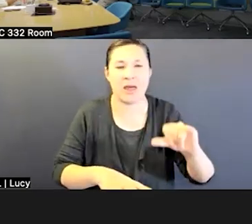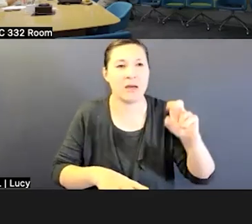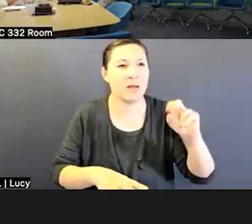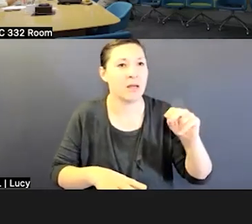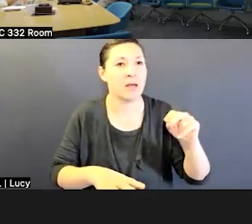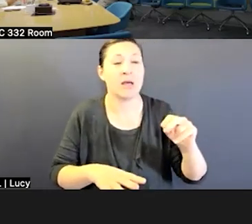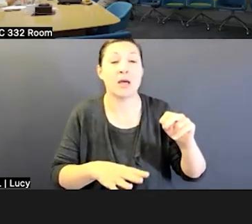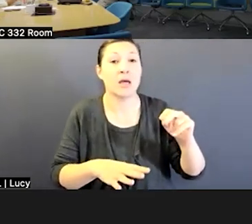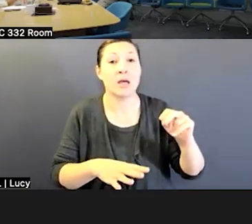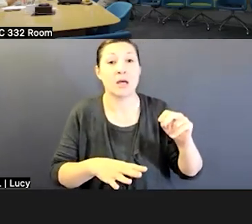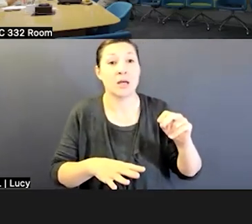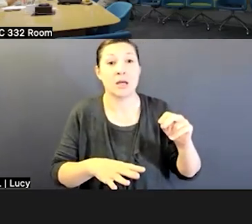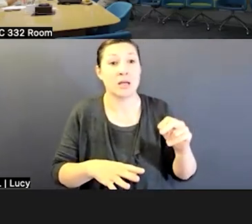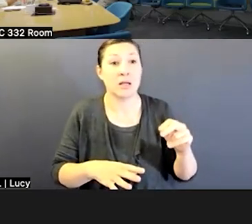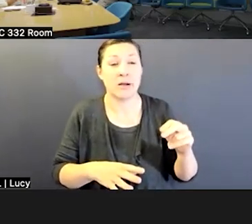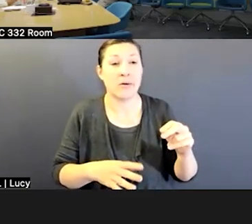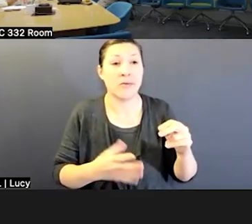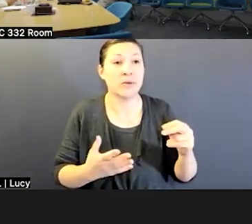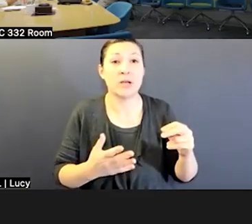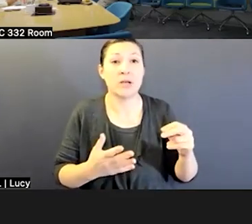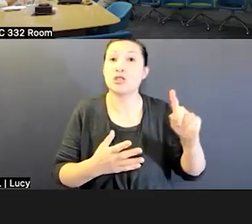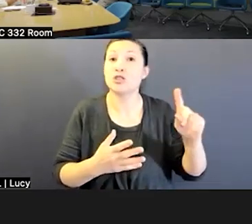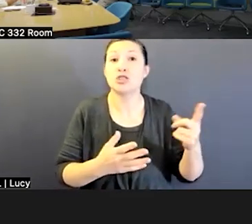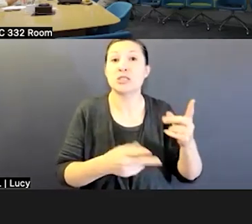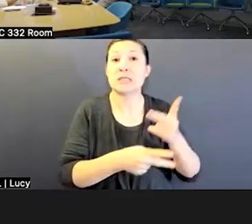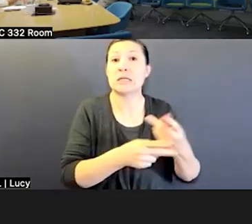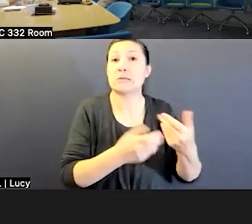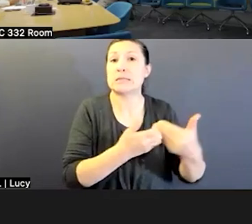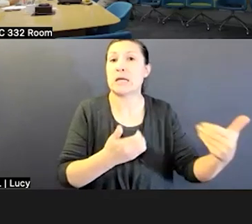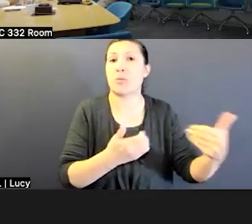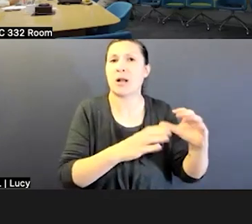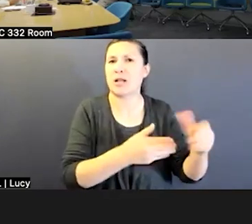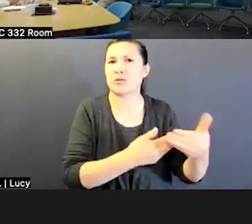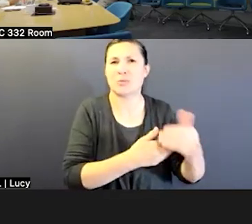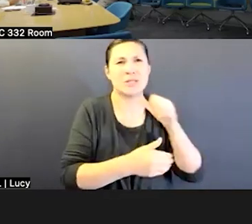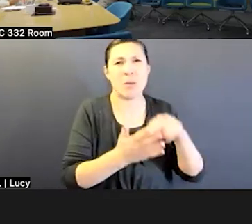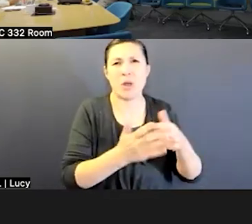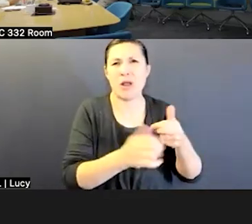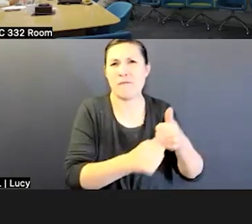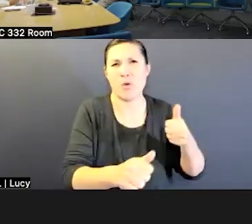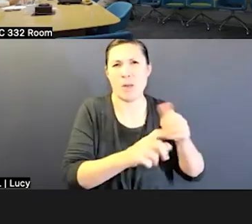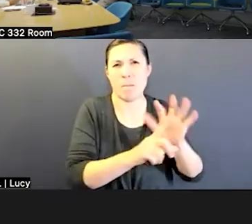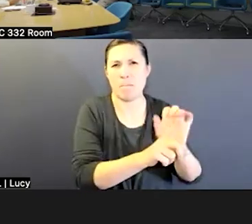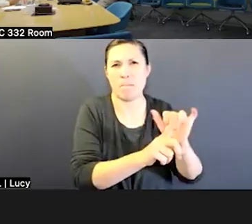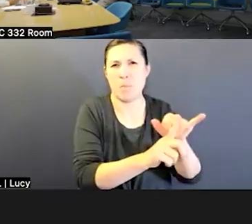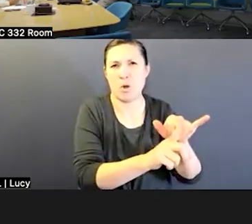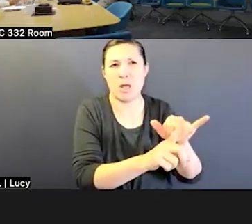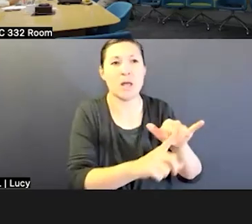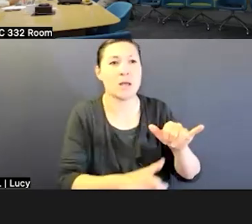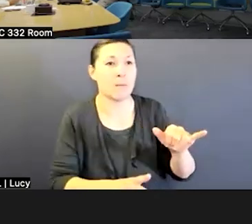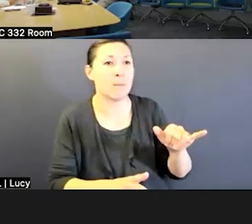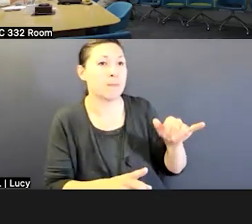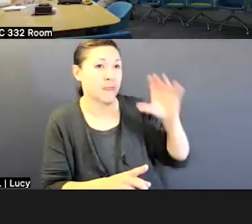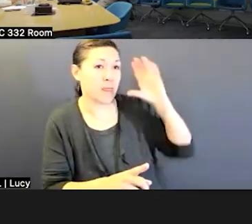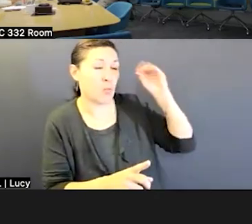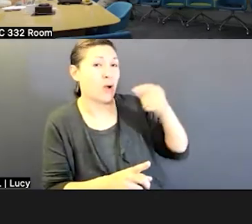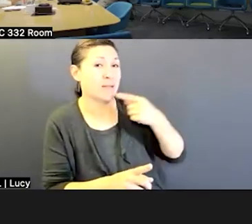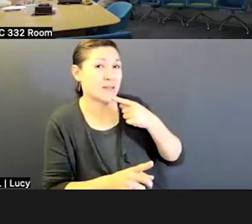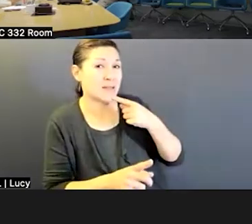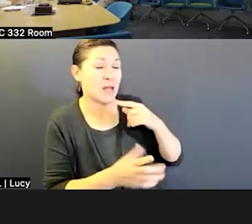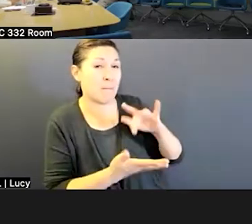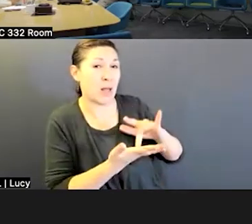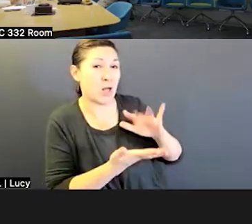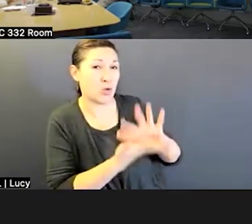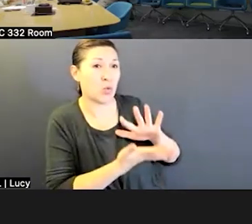gonna protect them from bullying. Right. and So then that's the point that I was making. it was a lot worse when I was like in middle school though, because like I had like these speech